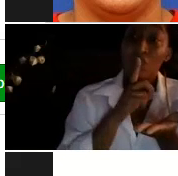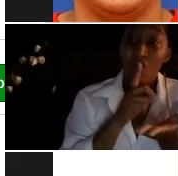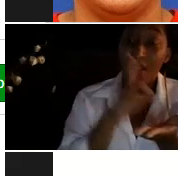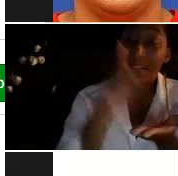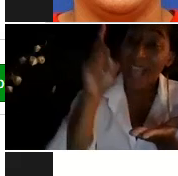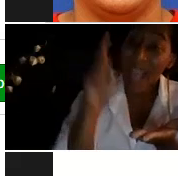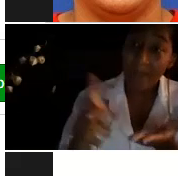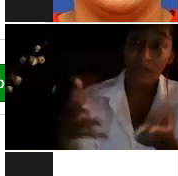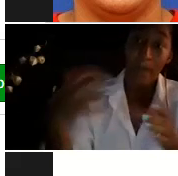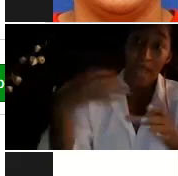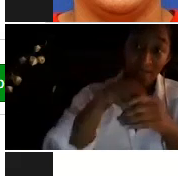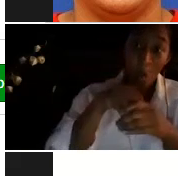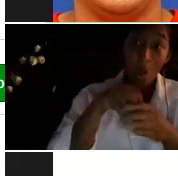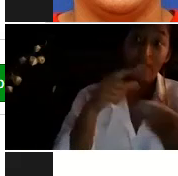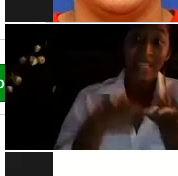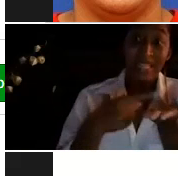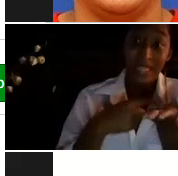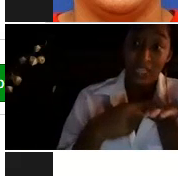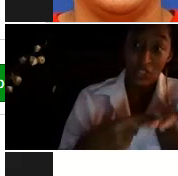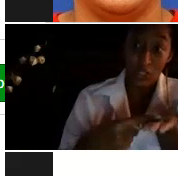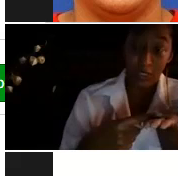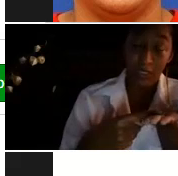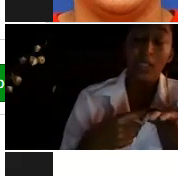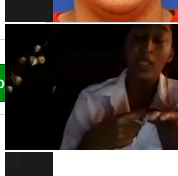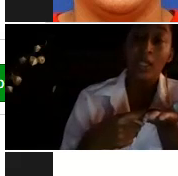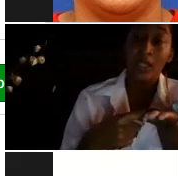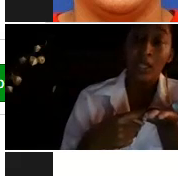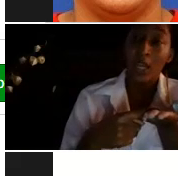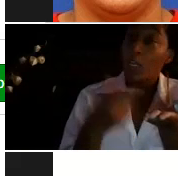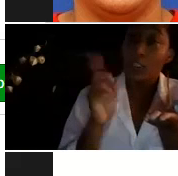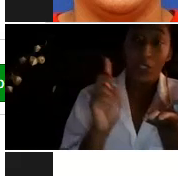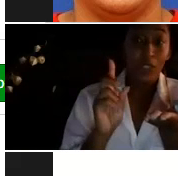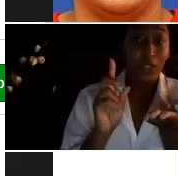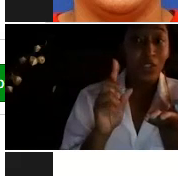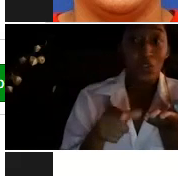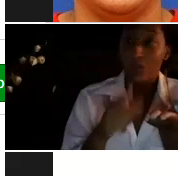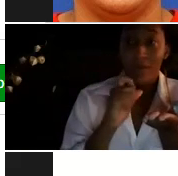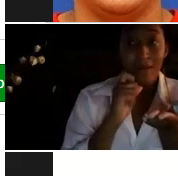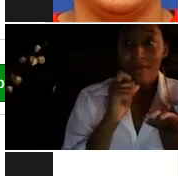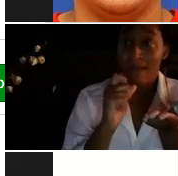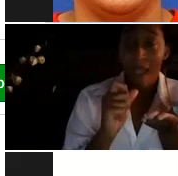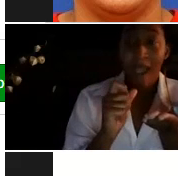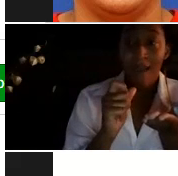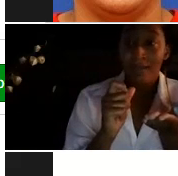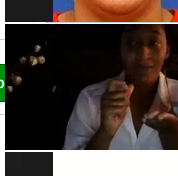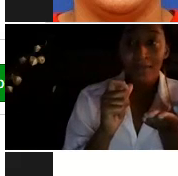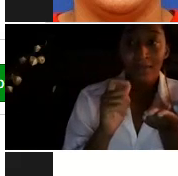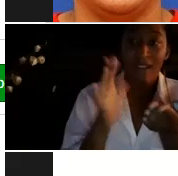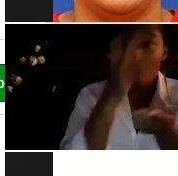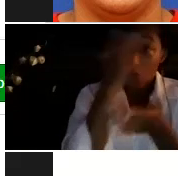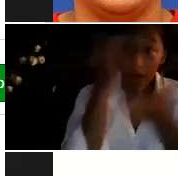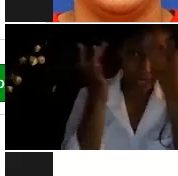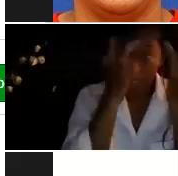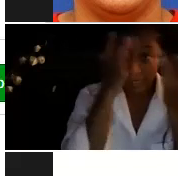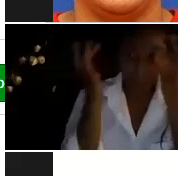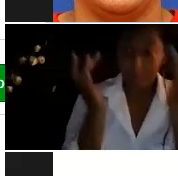these discussions. Okay, so you know, if you aren't doing them, you need to make it a habit of getting those done. And for those